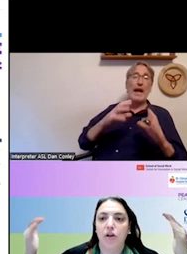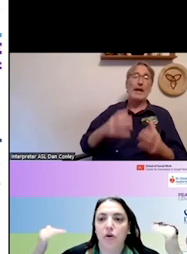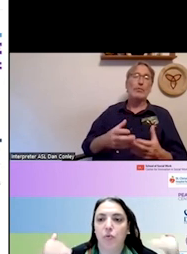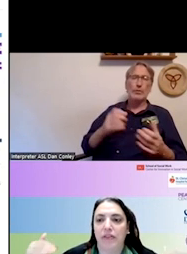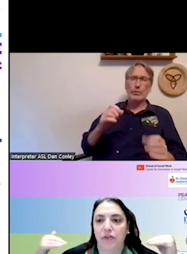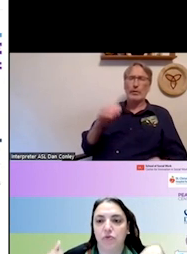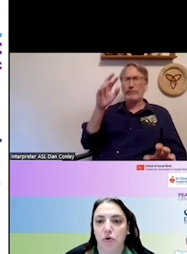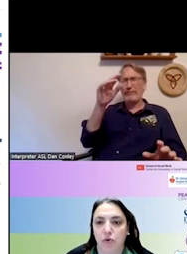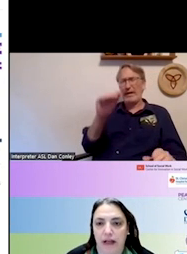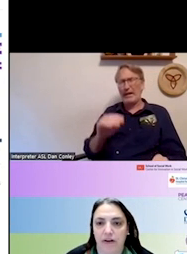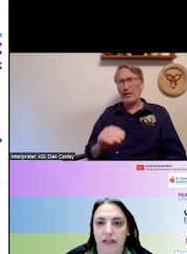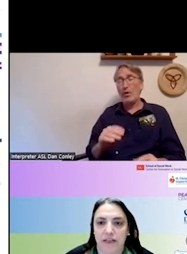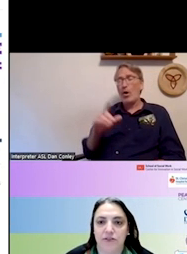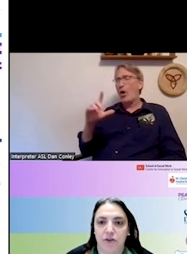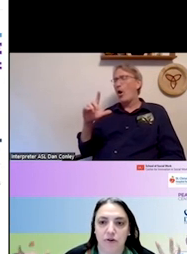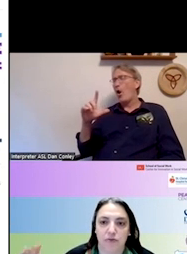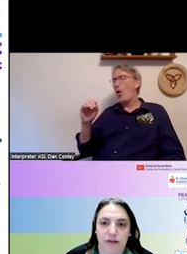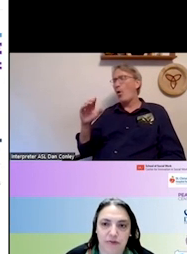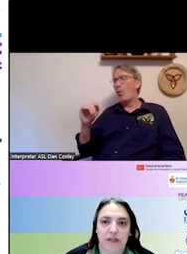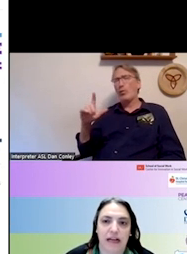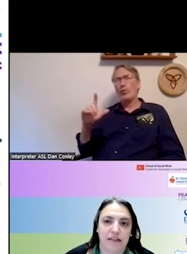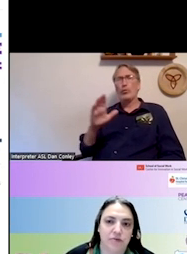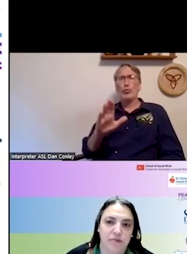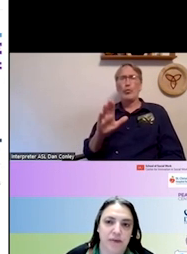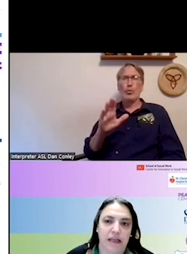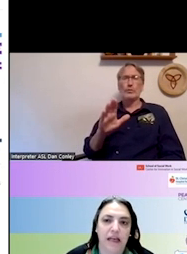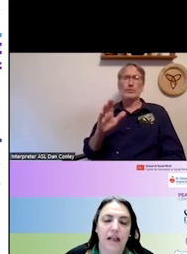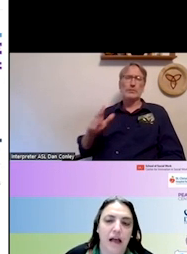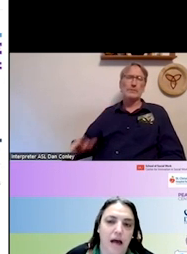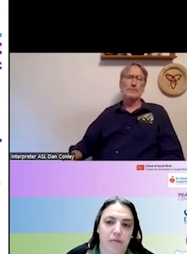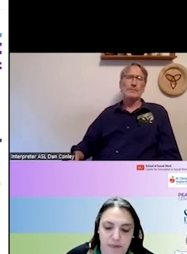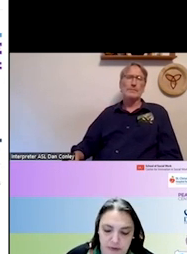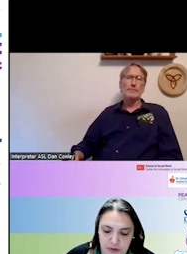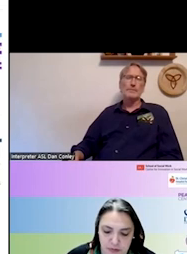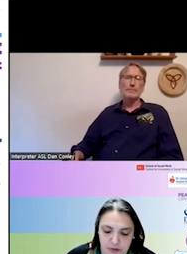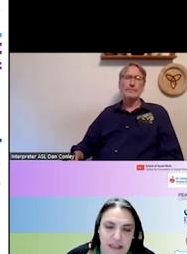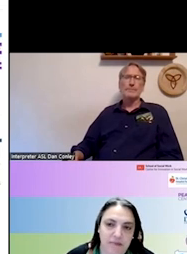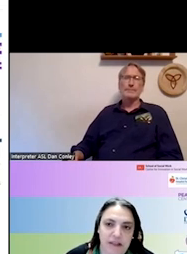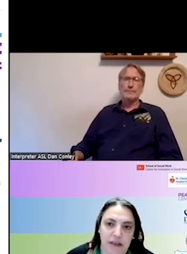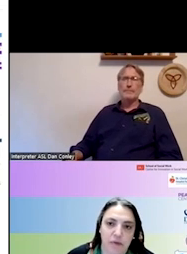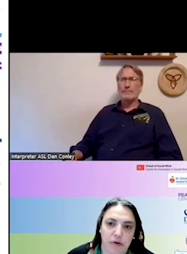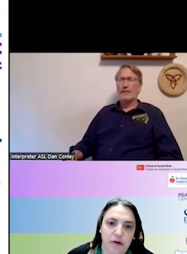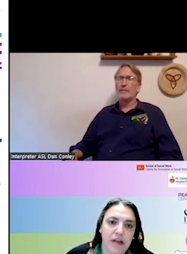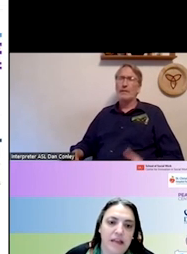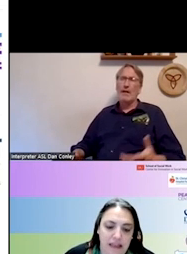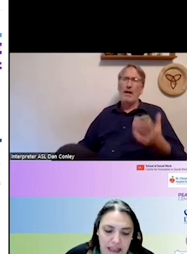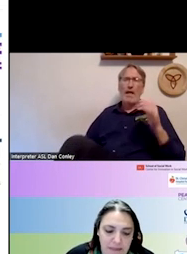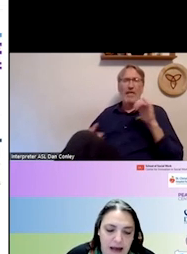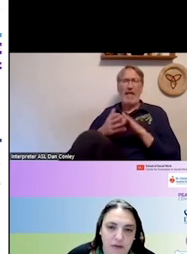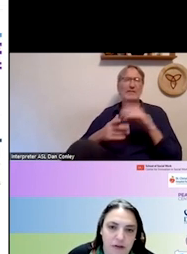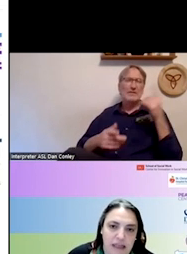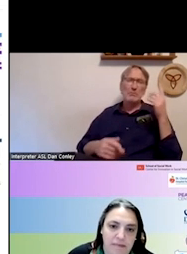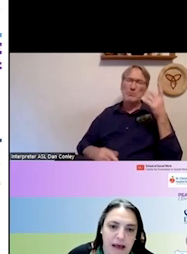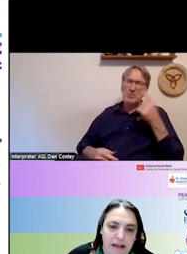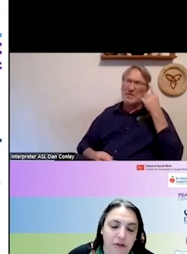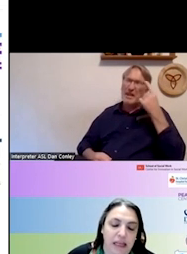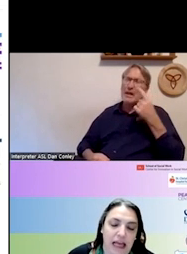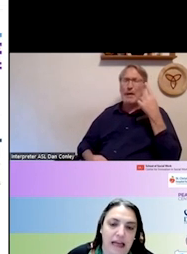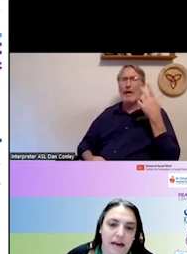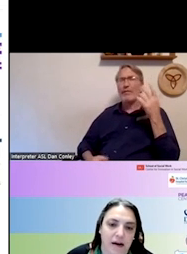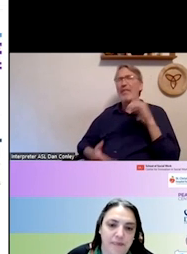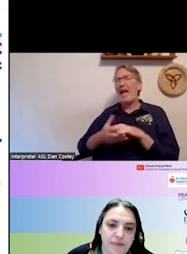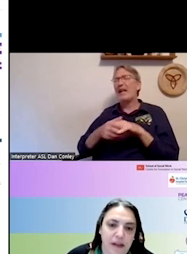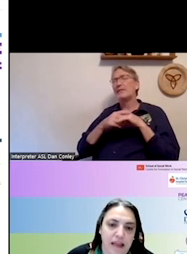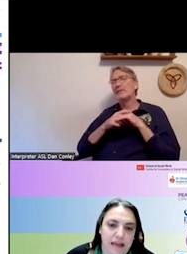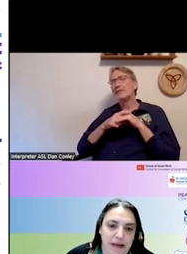in with the local area. So the local resource guide to sort of be reproducible. And that's something that we're thinking about and looking